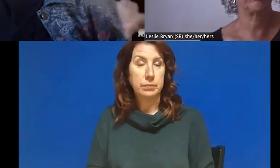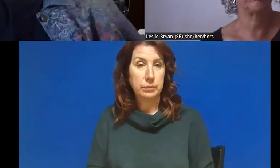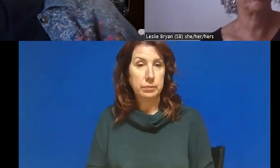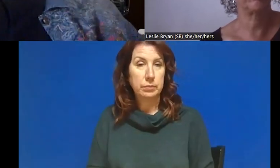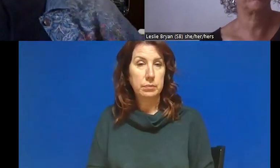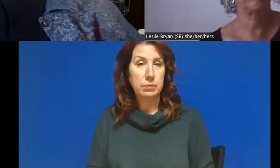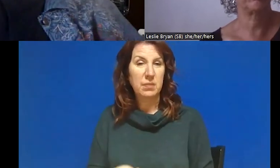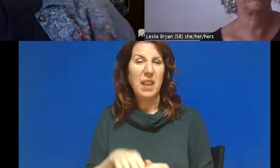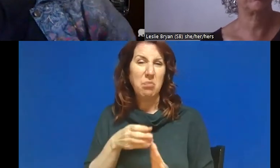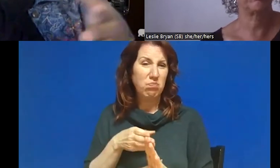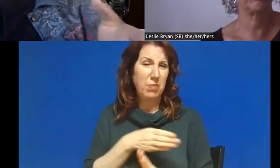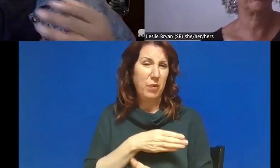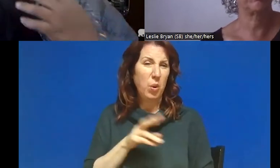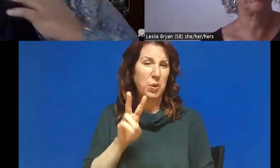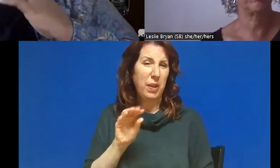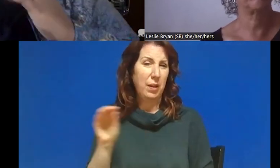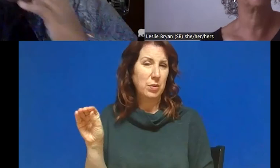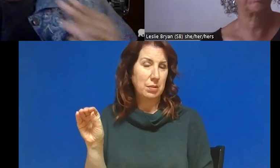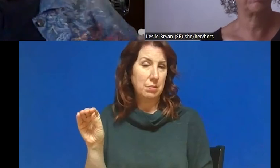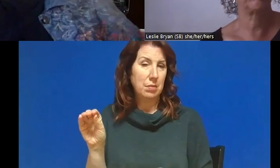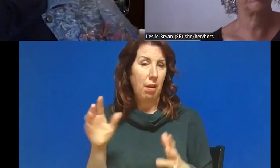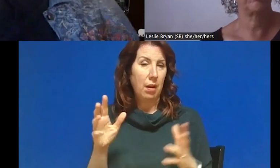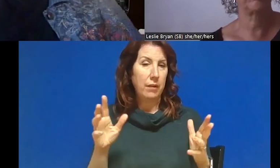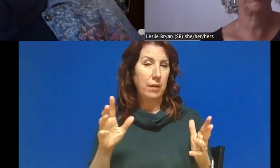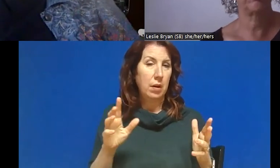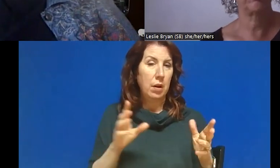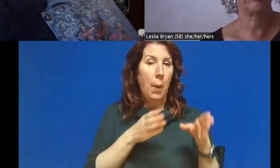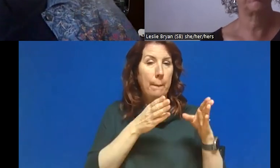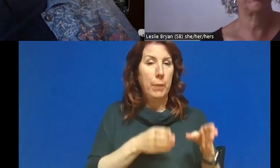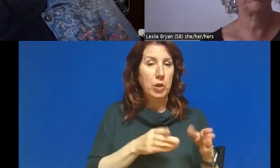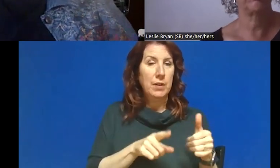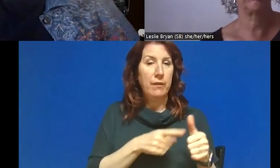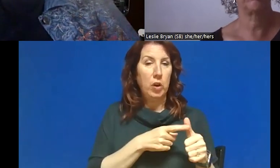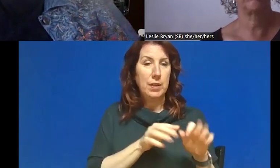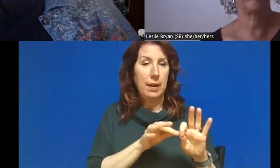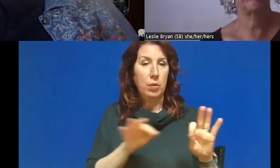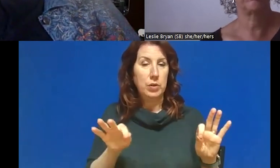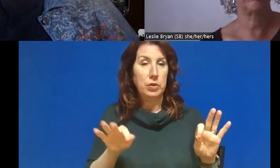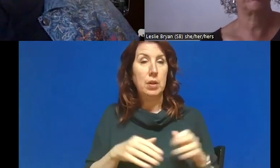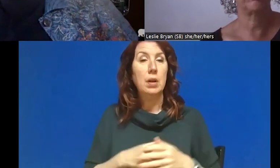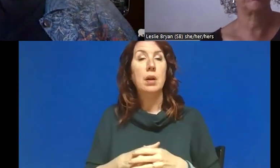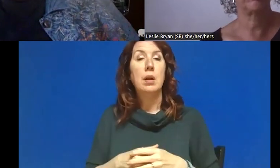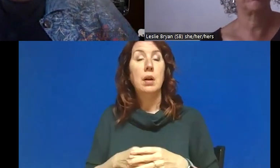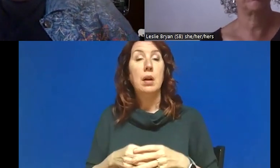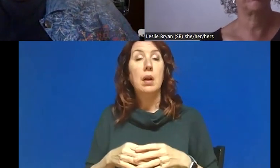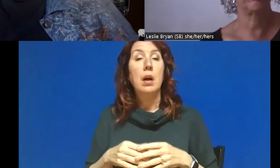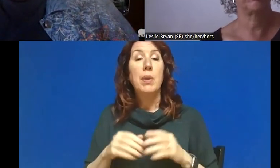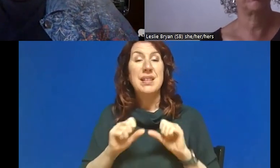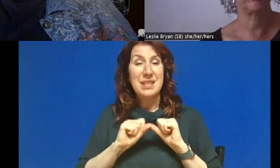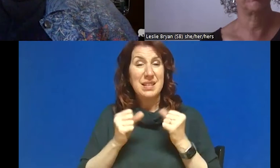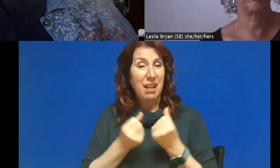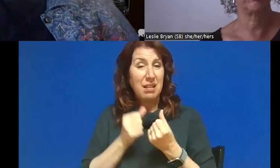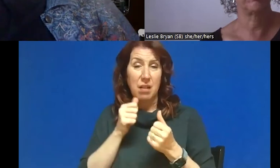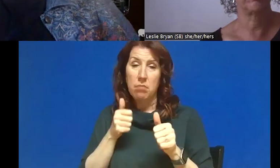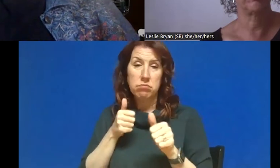Before the 2000s, it was a huge push. And society never really kept up with the conversations being had about disabled